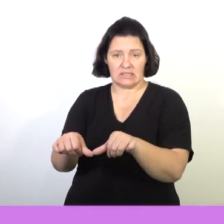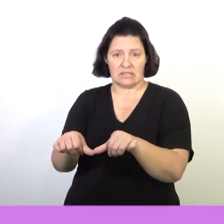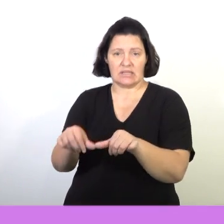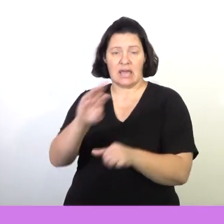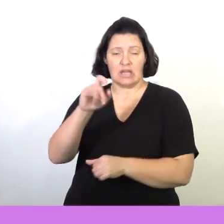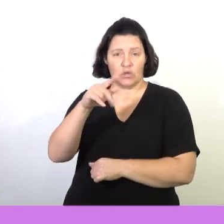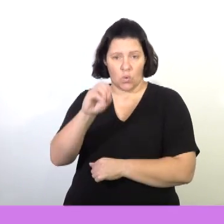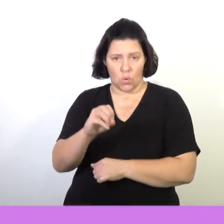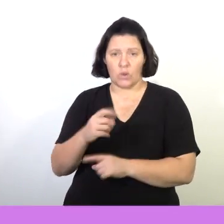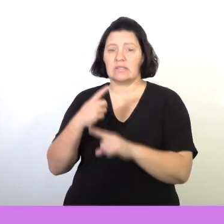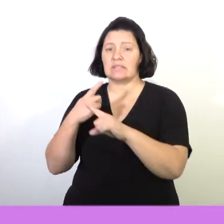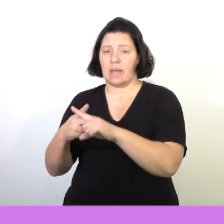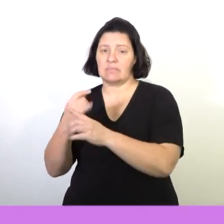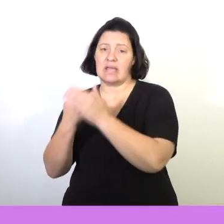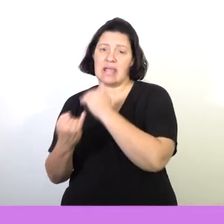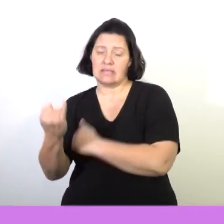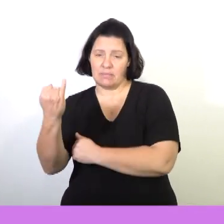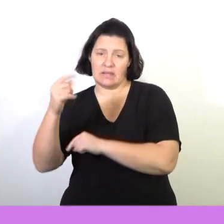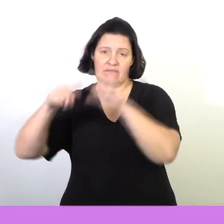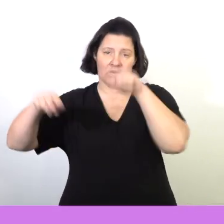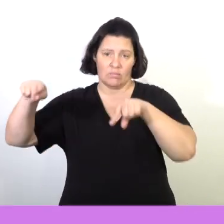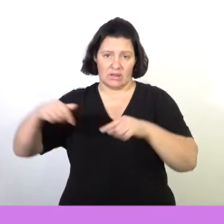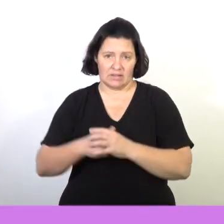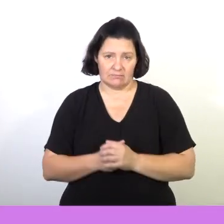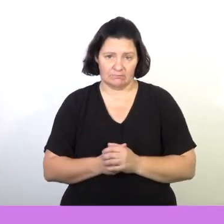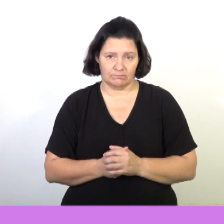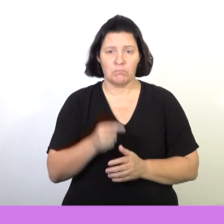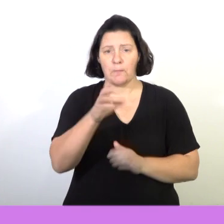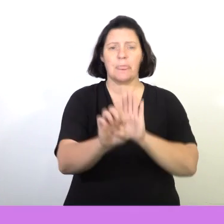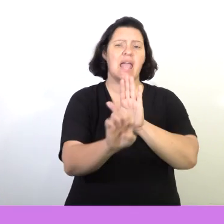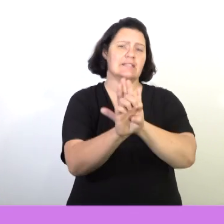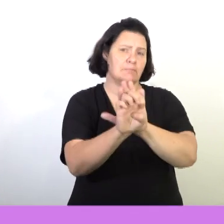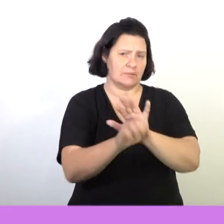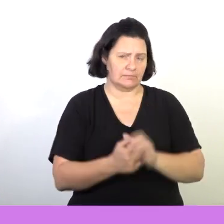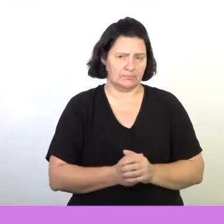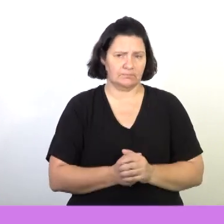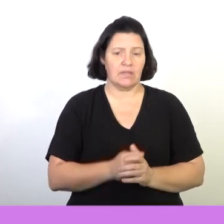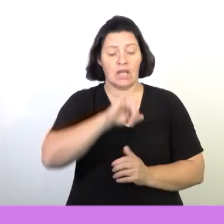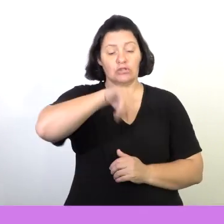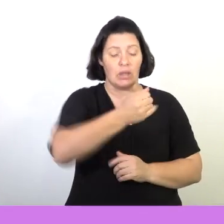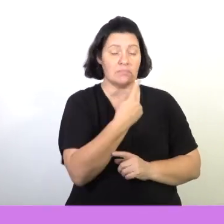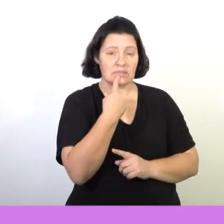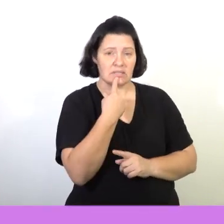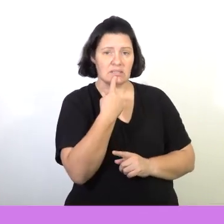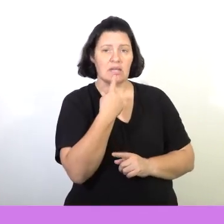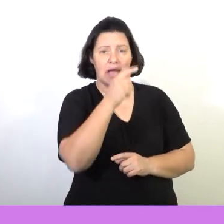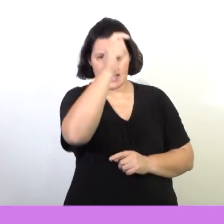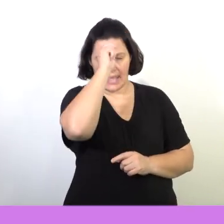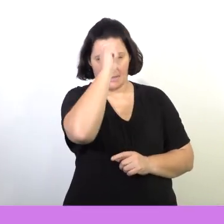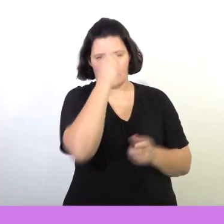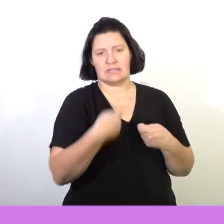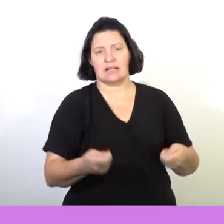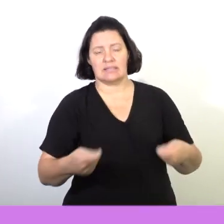ratio multiplied by the independent variable. Here is an example. James is selling